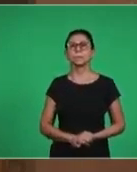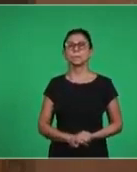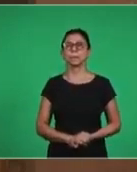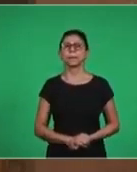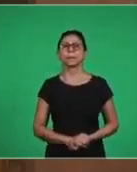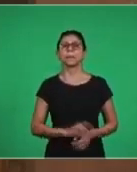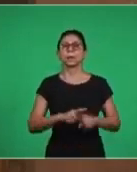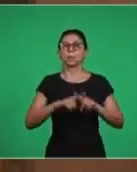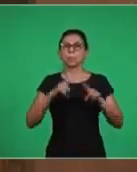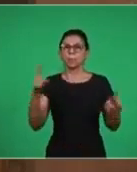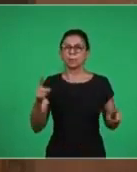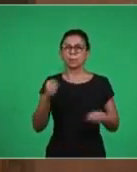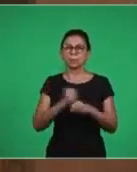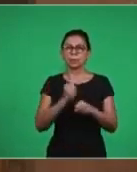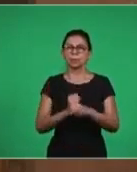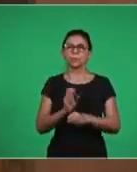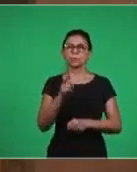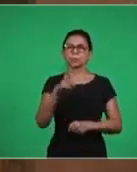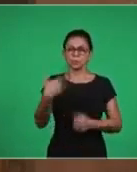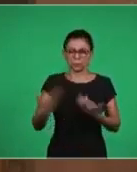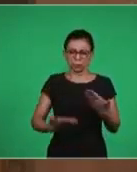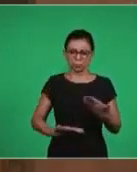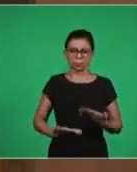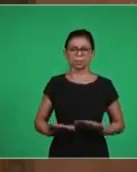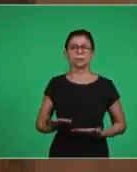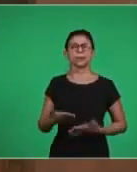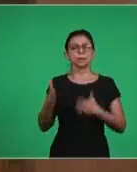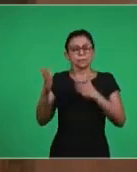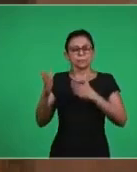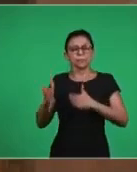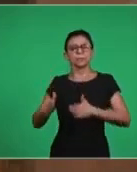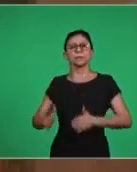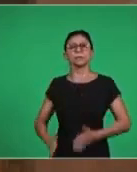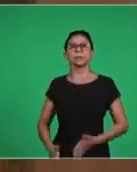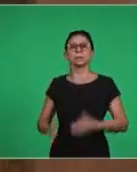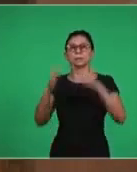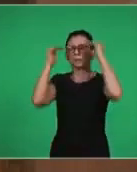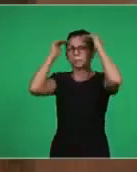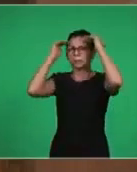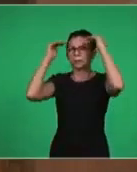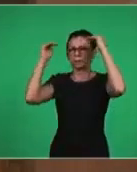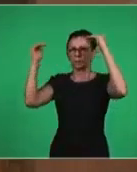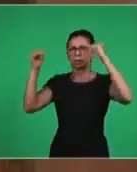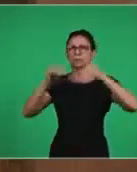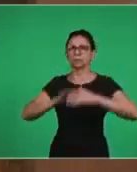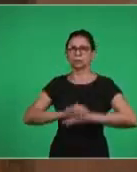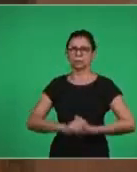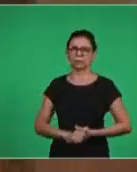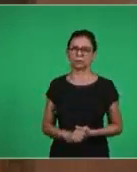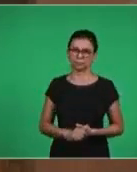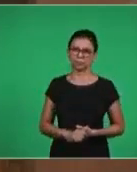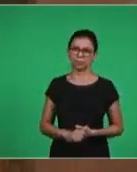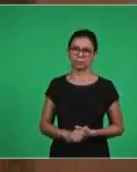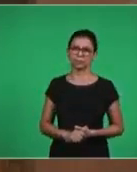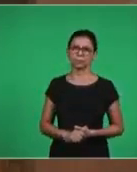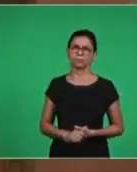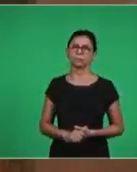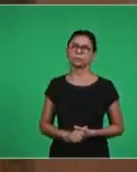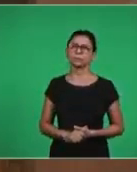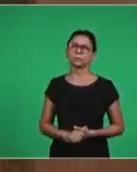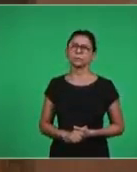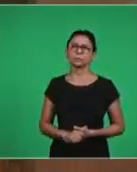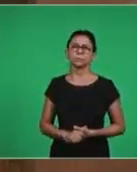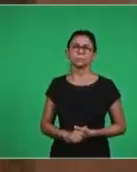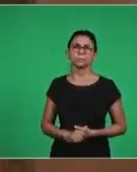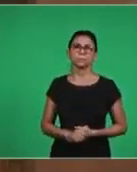But with the ones to what dollars, the ones who are servant, go and do this. You know, you're going to